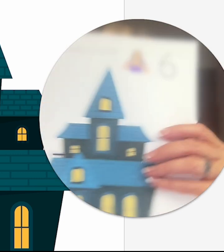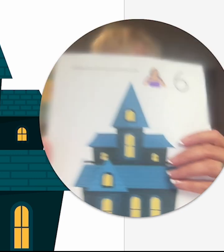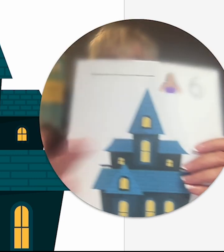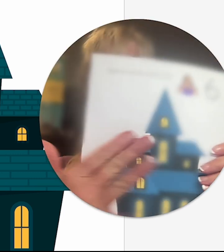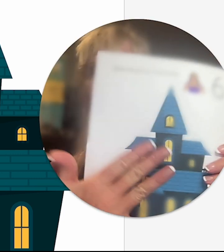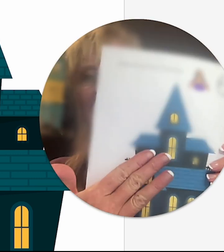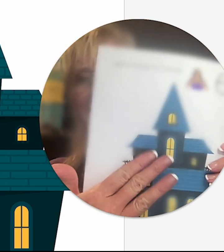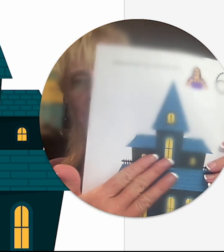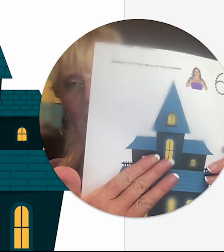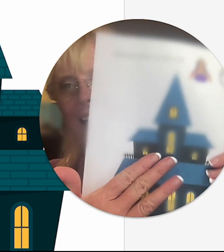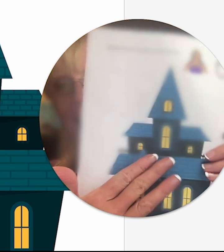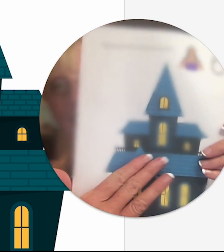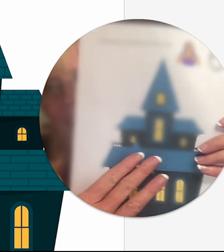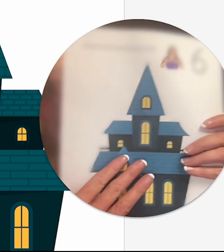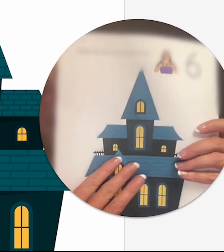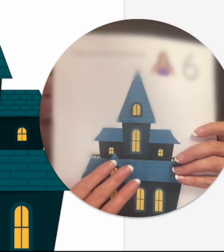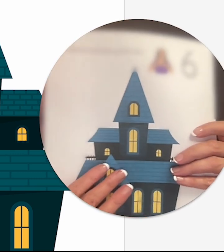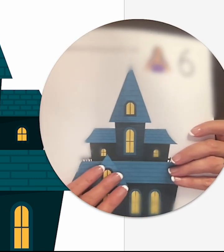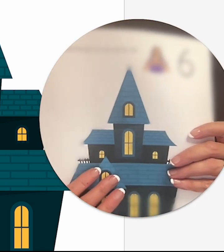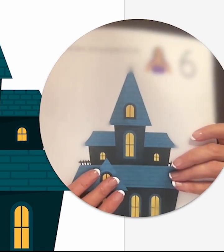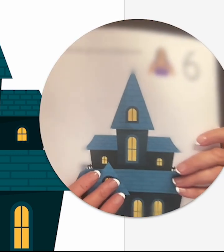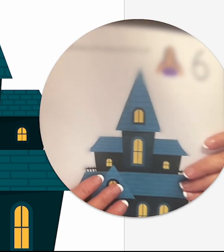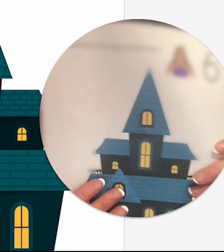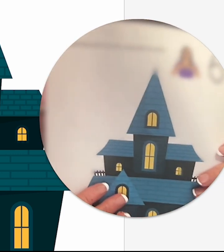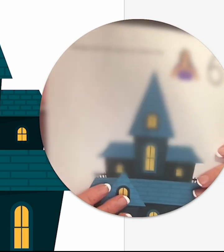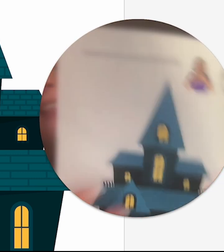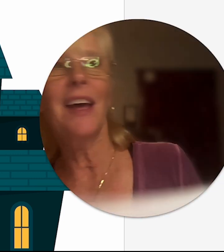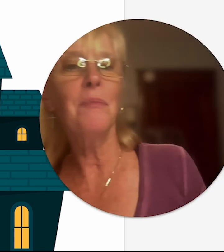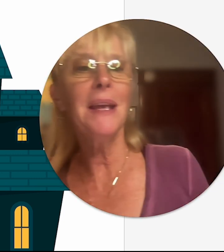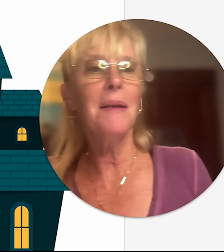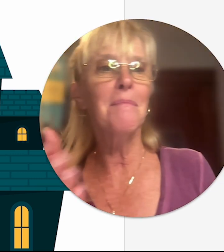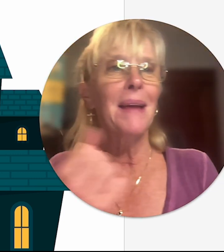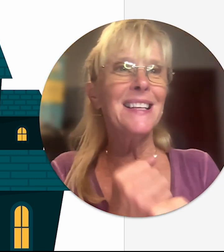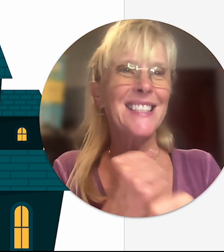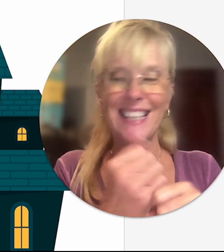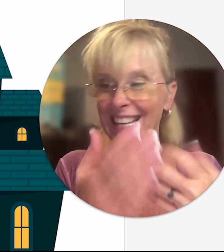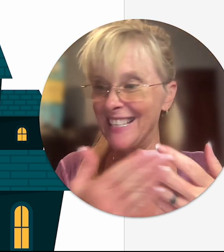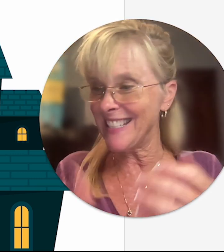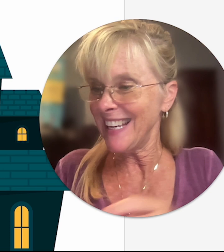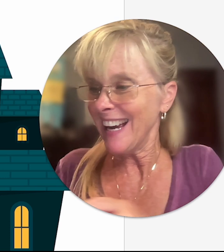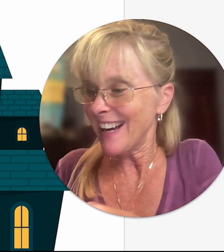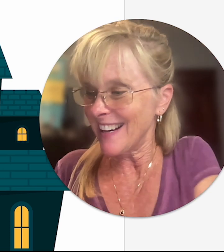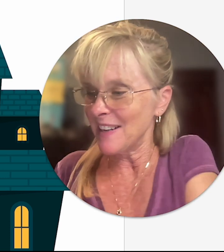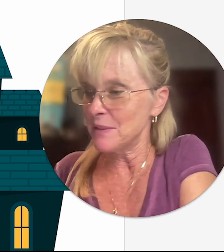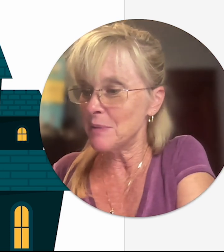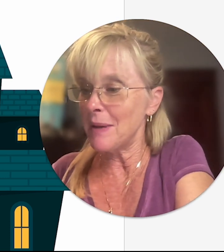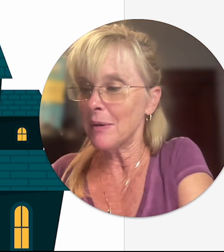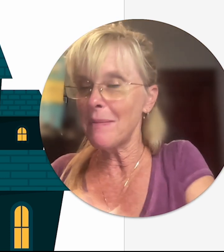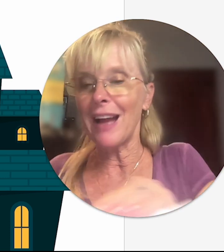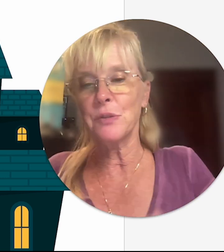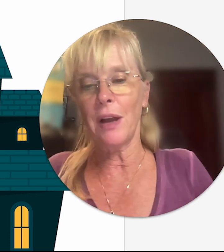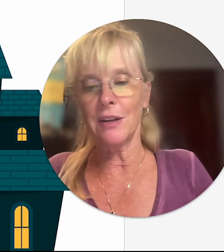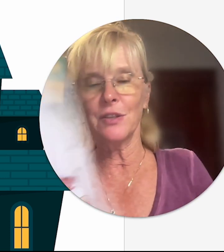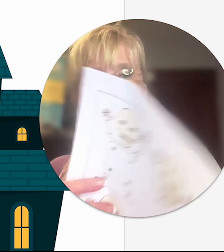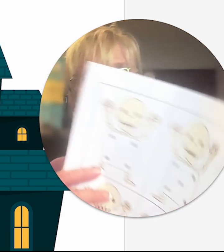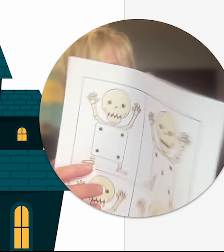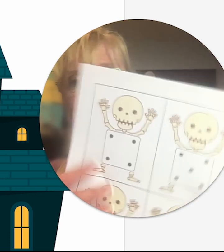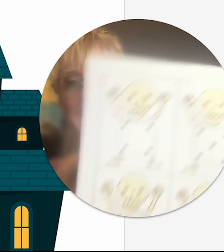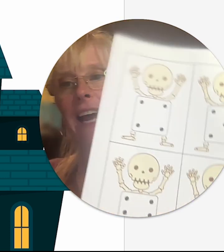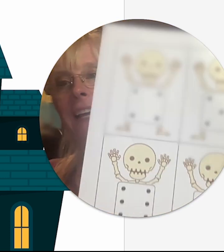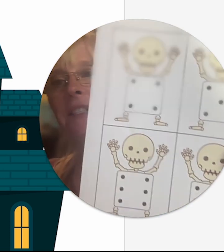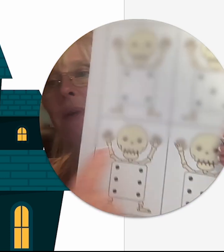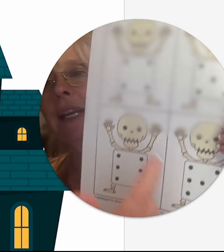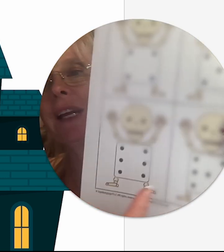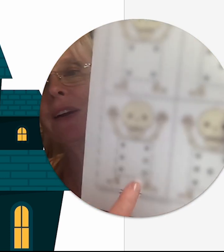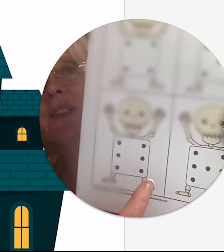on the mat right here. Okay? And that'll makes it easy to be able to match. We also have